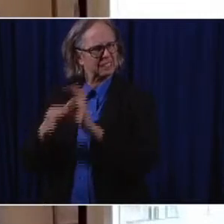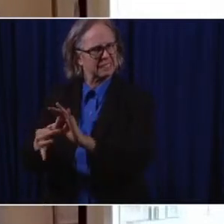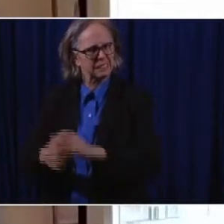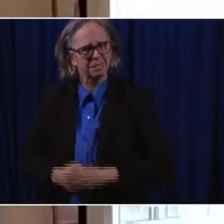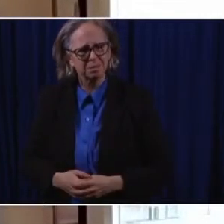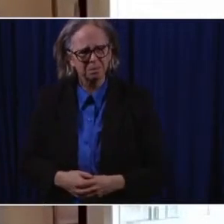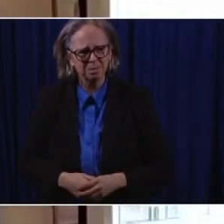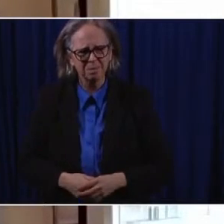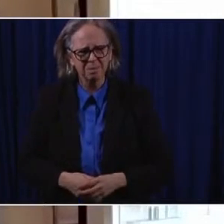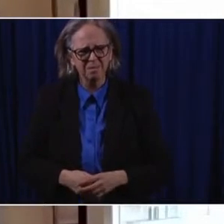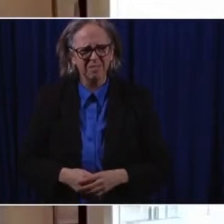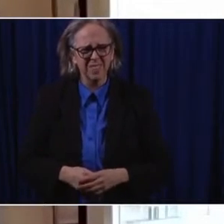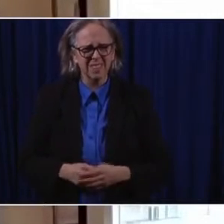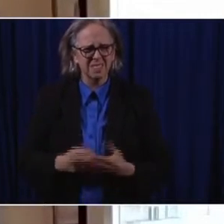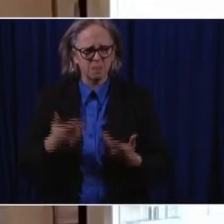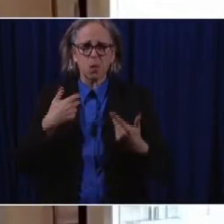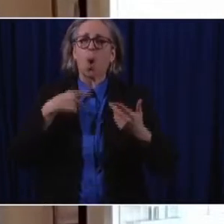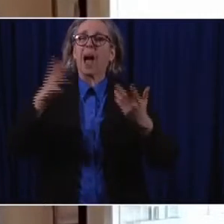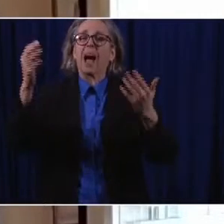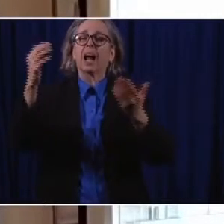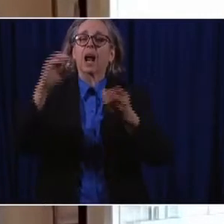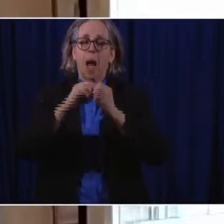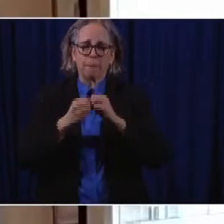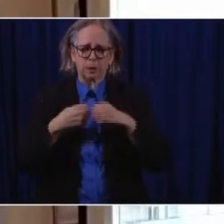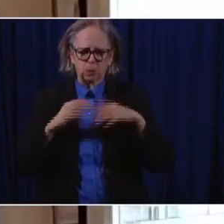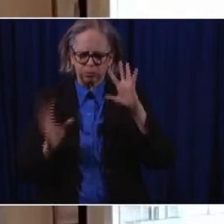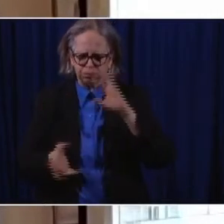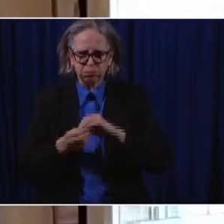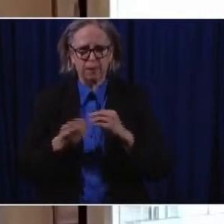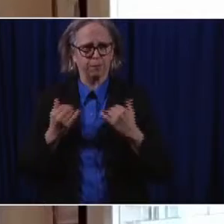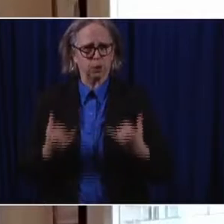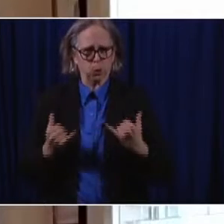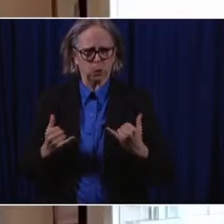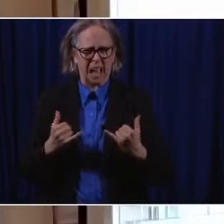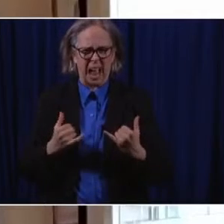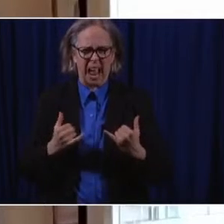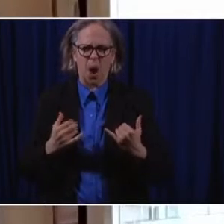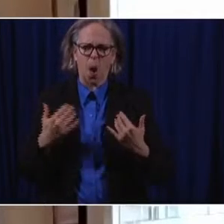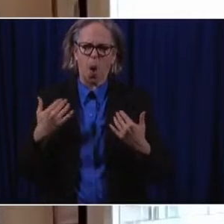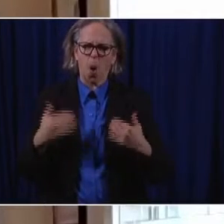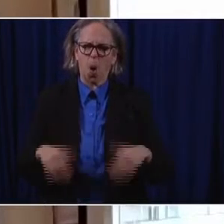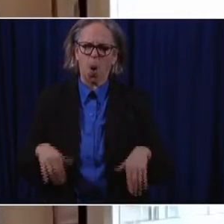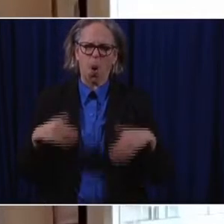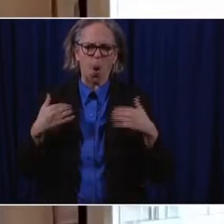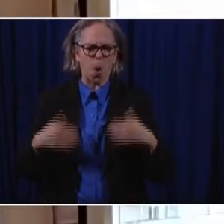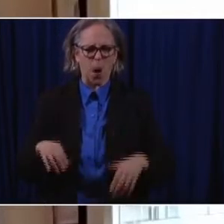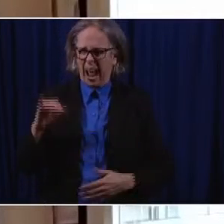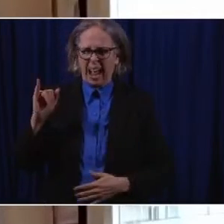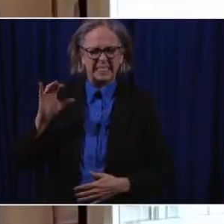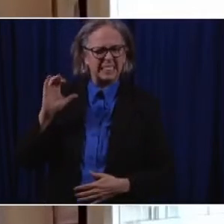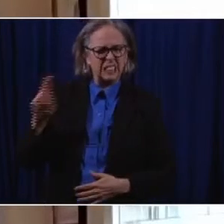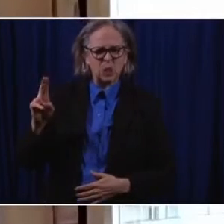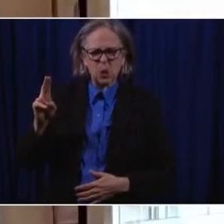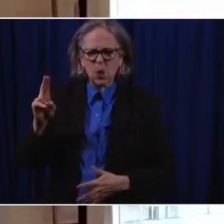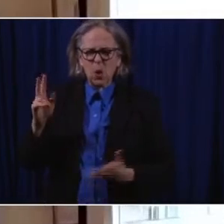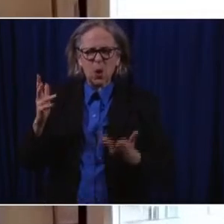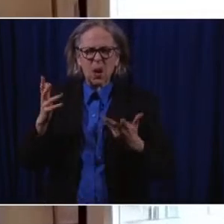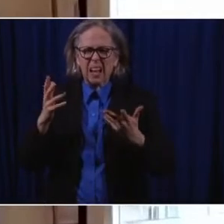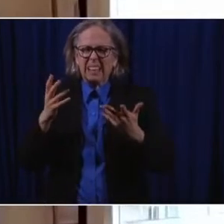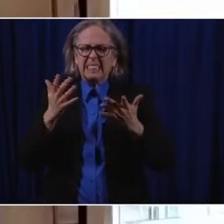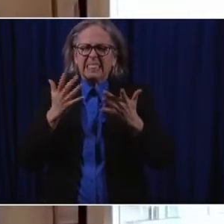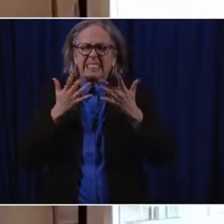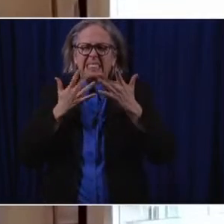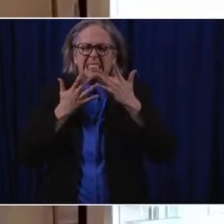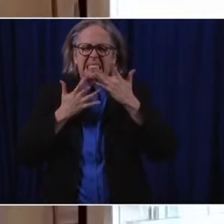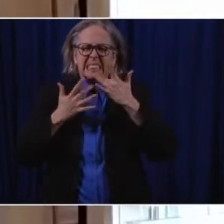of our state, there is so much COVID, and the ICUs are so full that we have just this problem. Not only